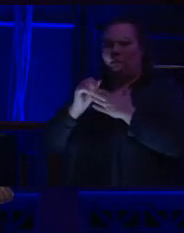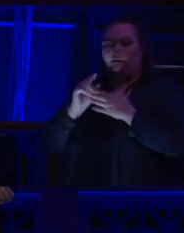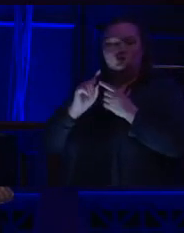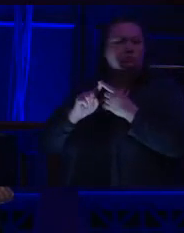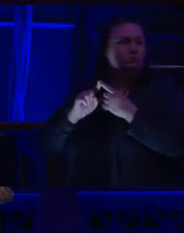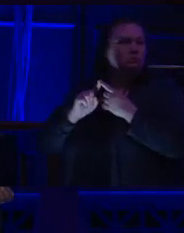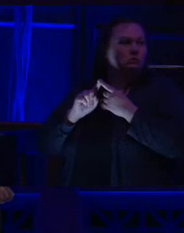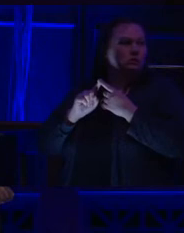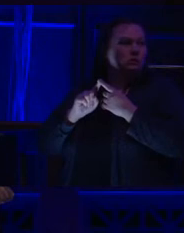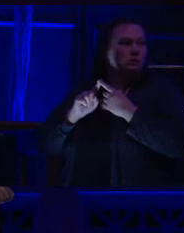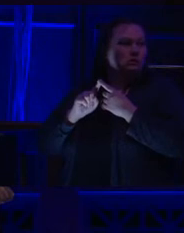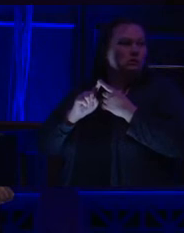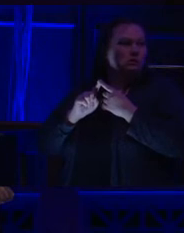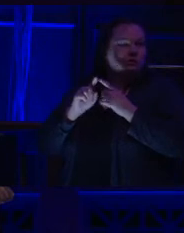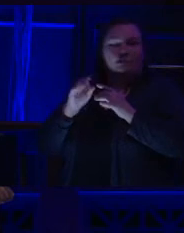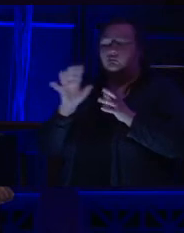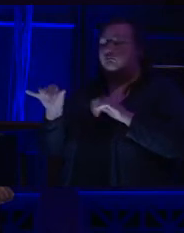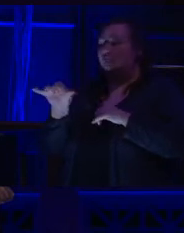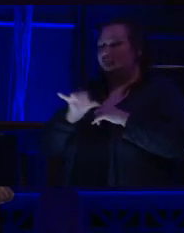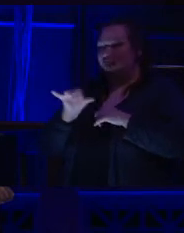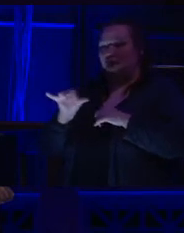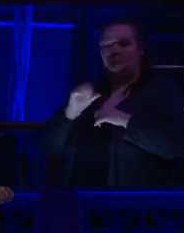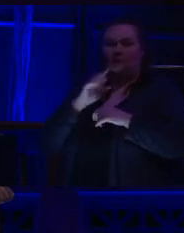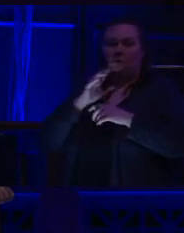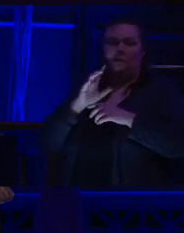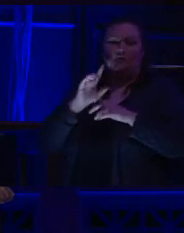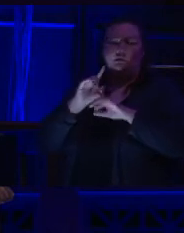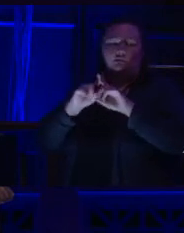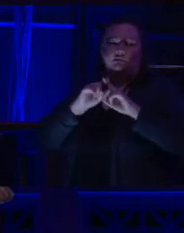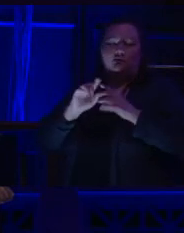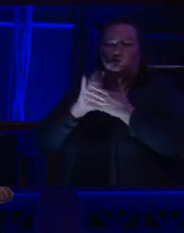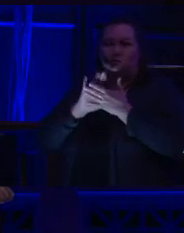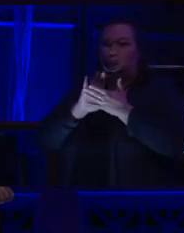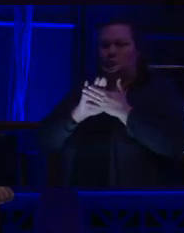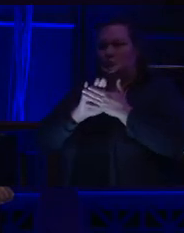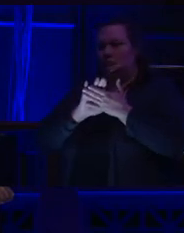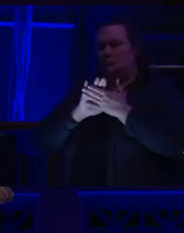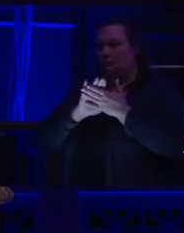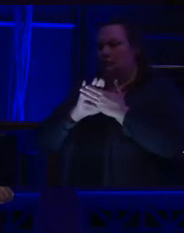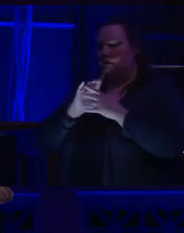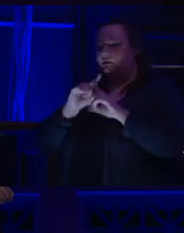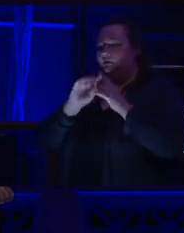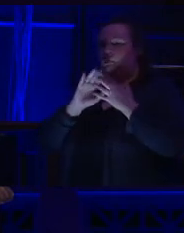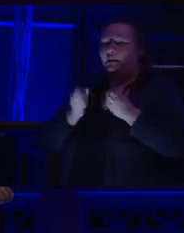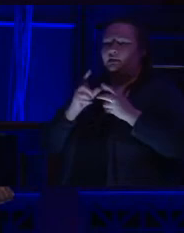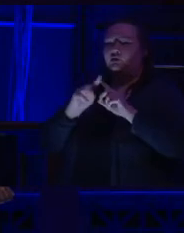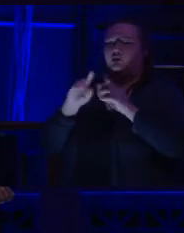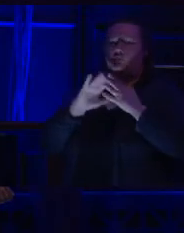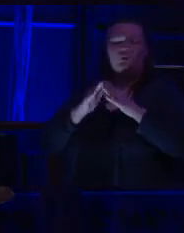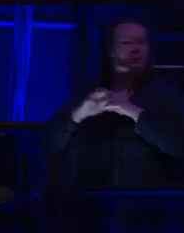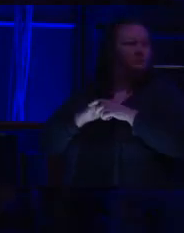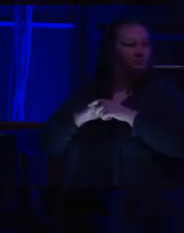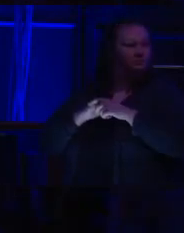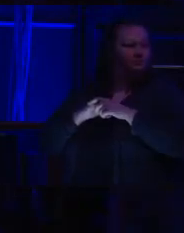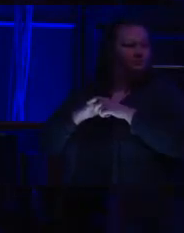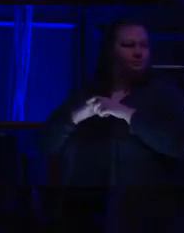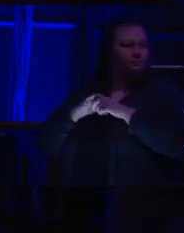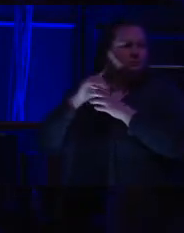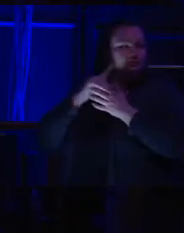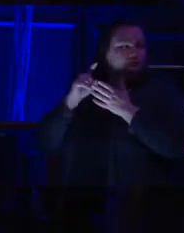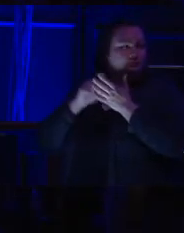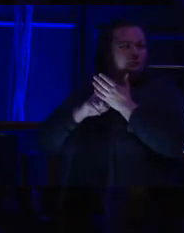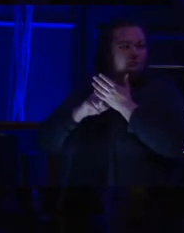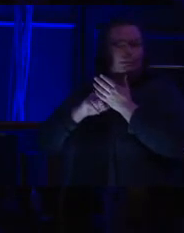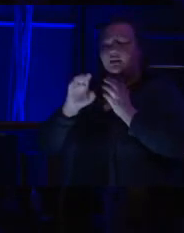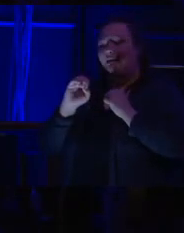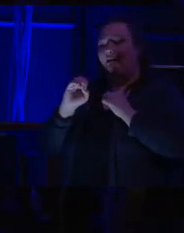College of Medicine. And likewise, he created new schools and centers at UBC. Santa recognized the importance of